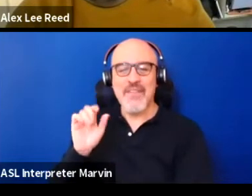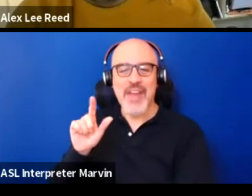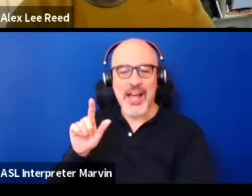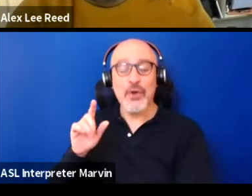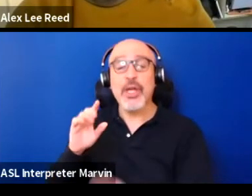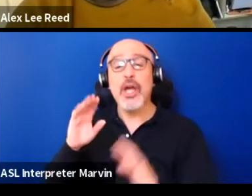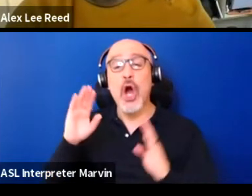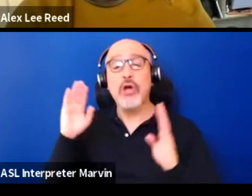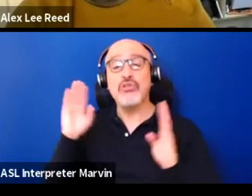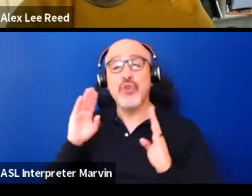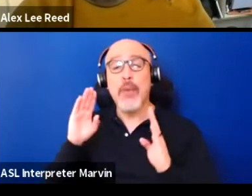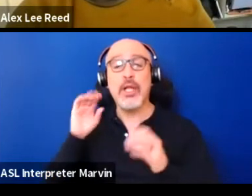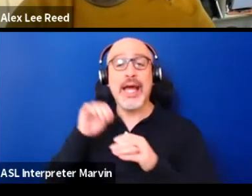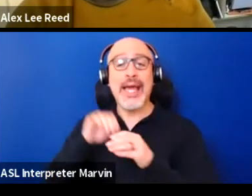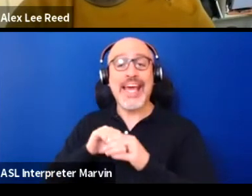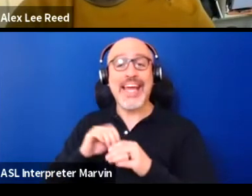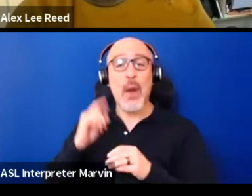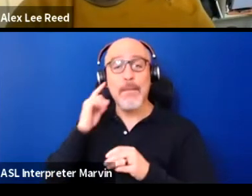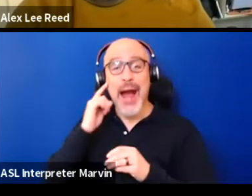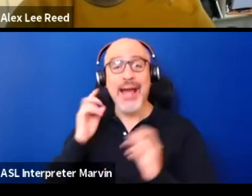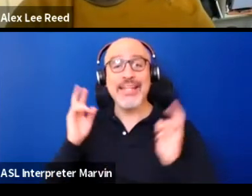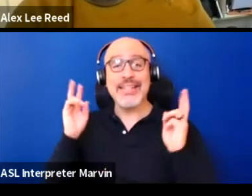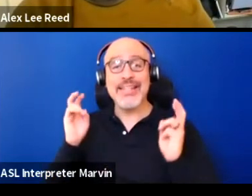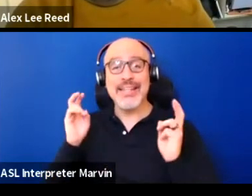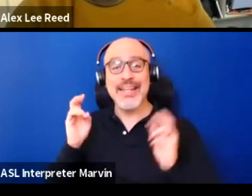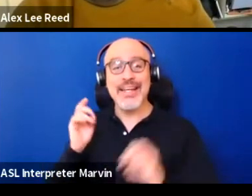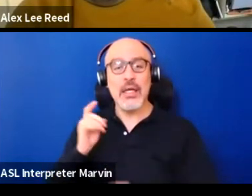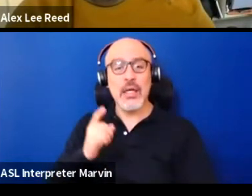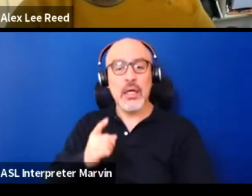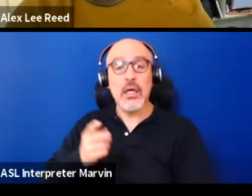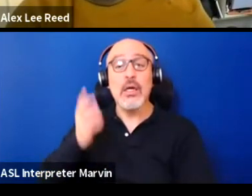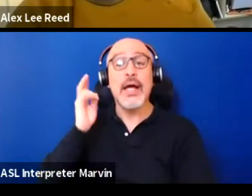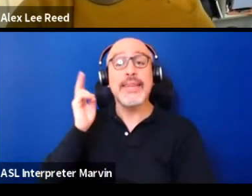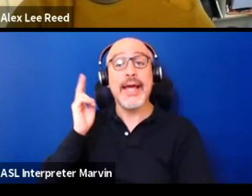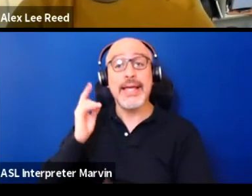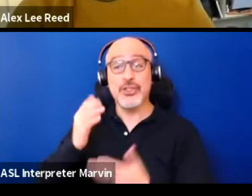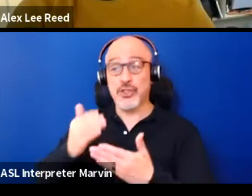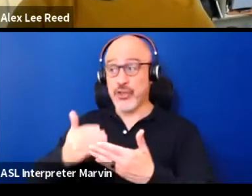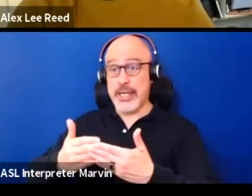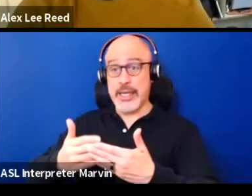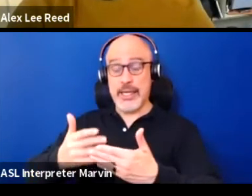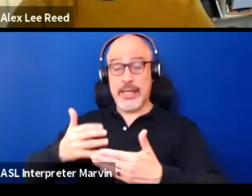Mind, and how the history behind that play